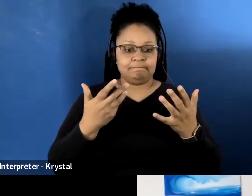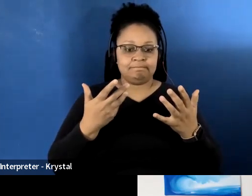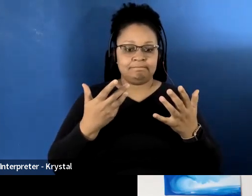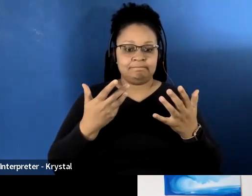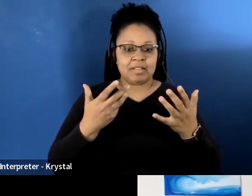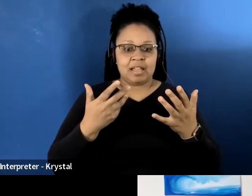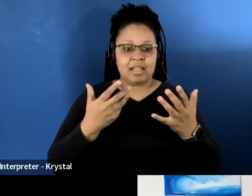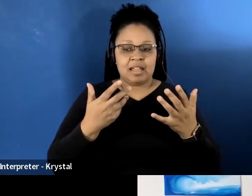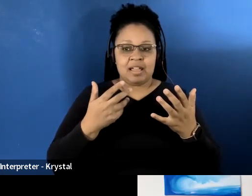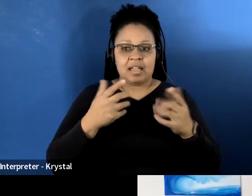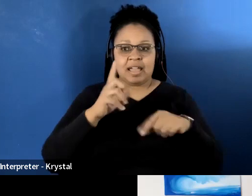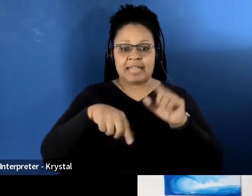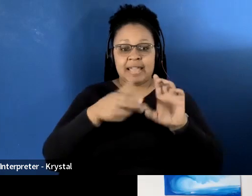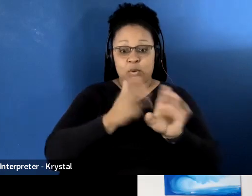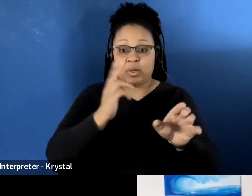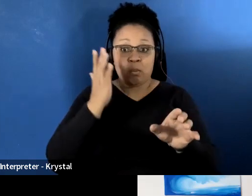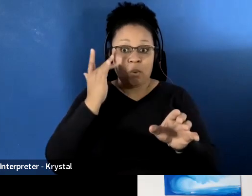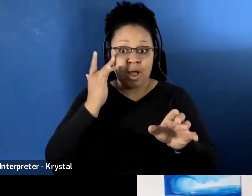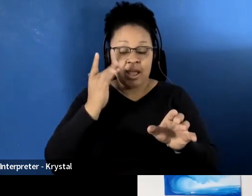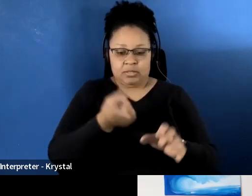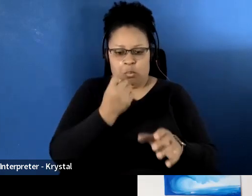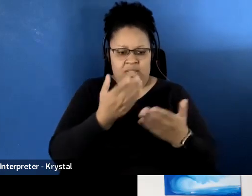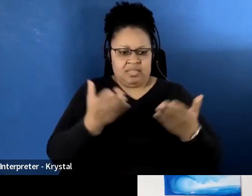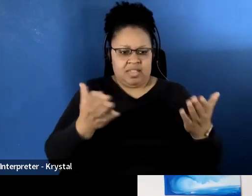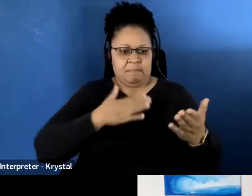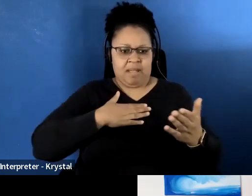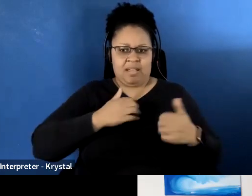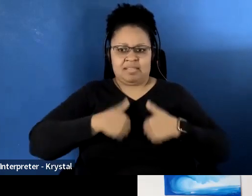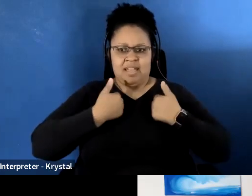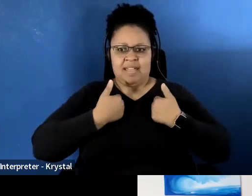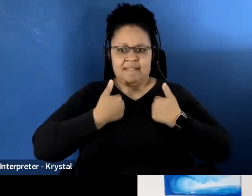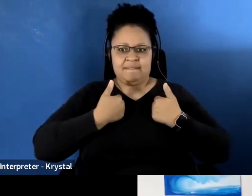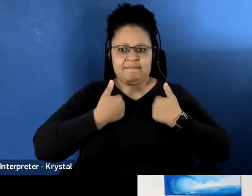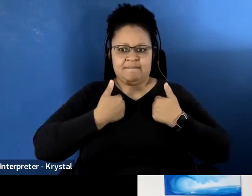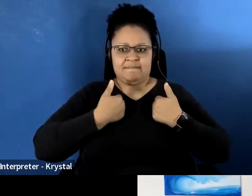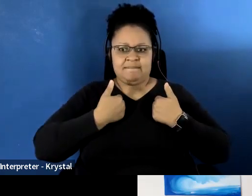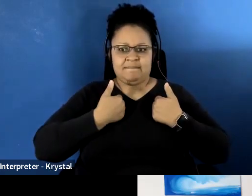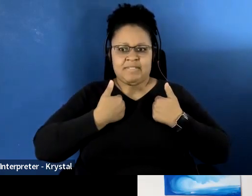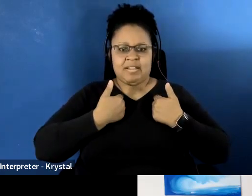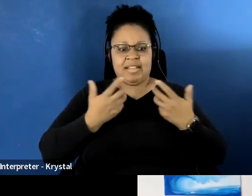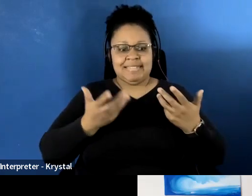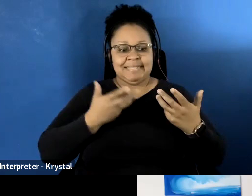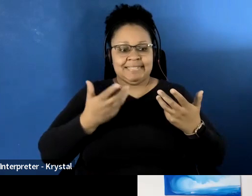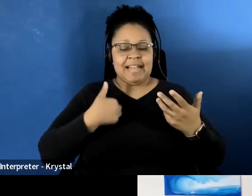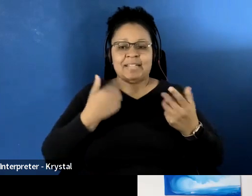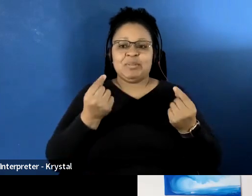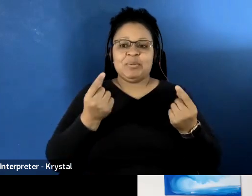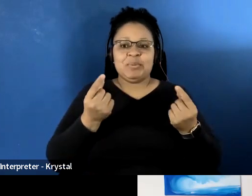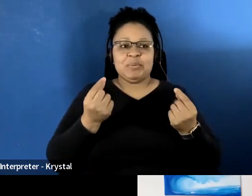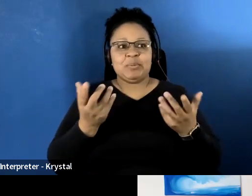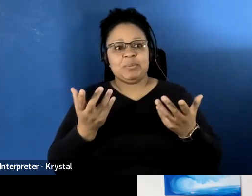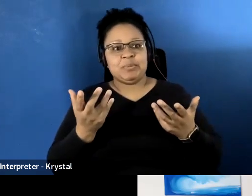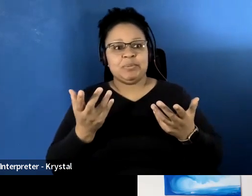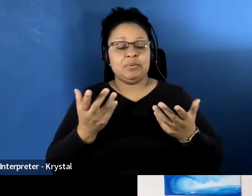because that's the one thing in my life that I do right now that it is